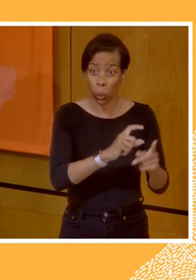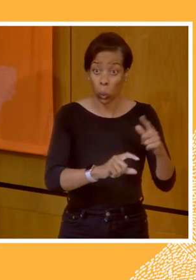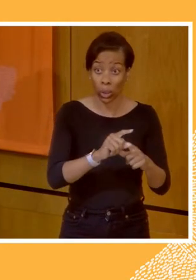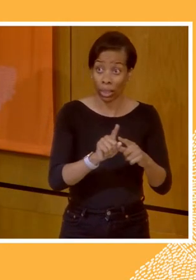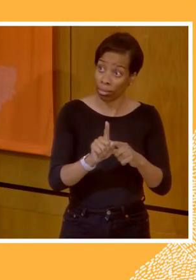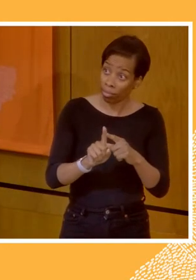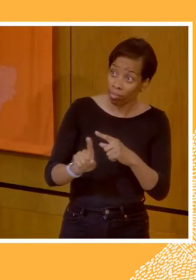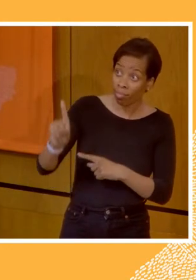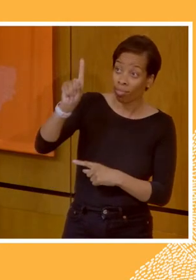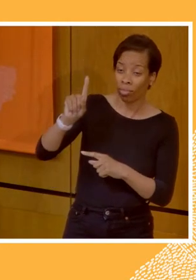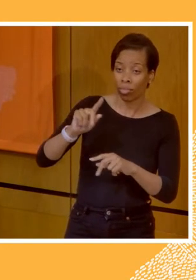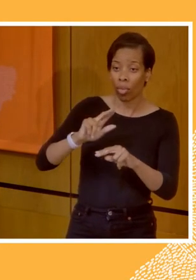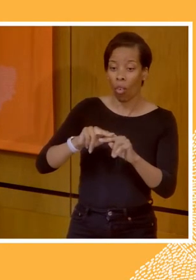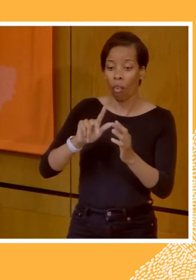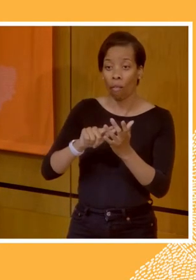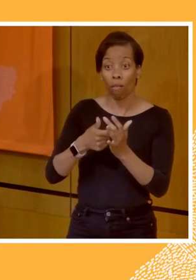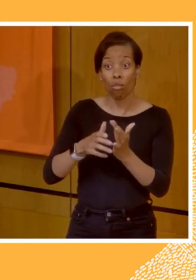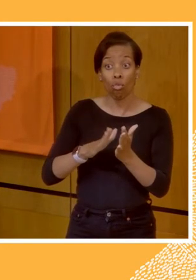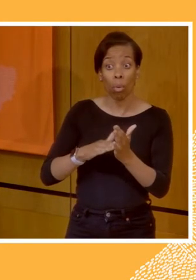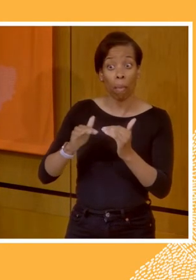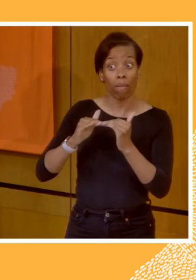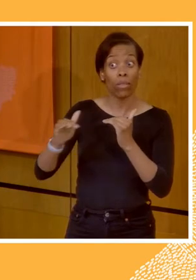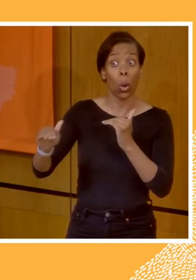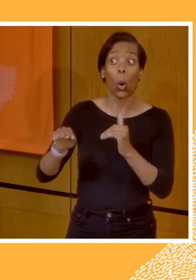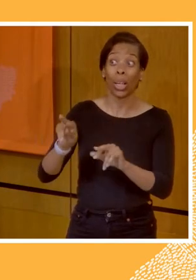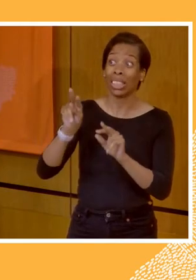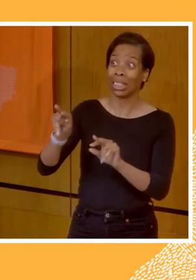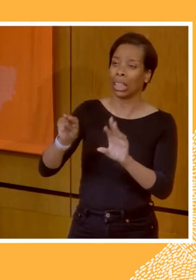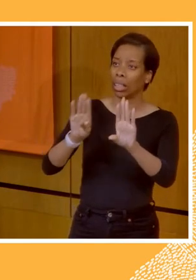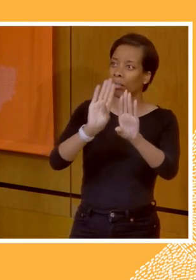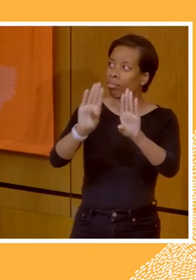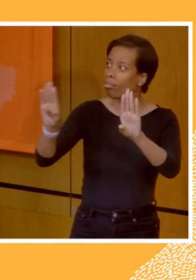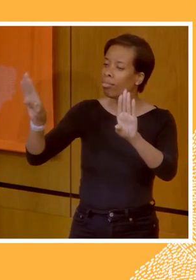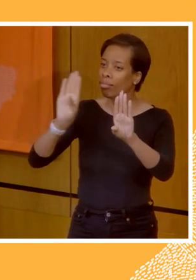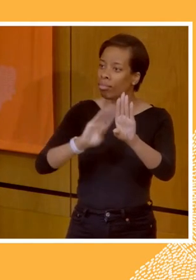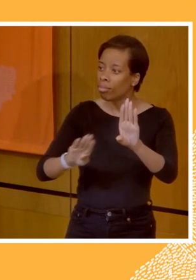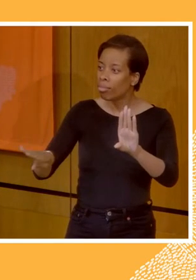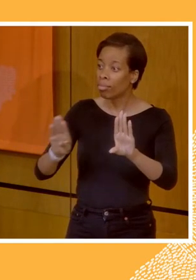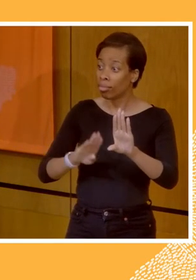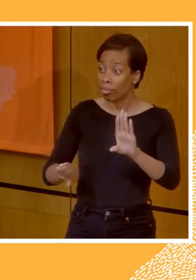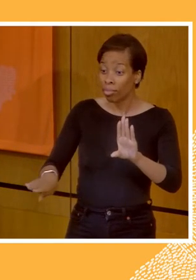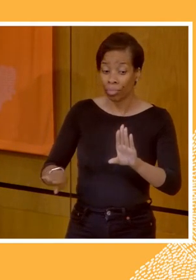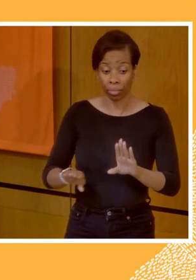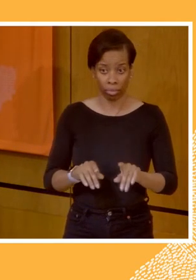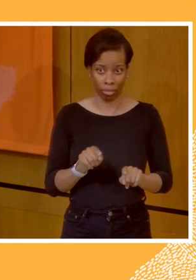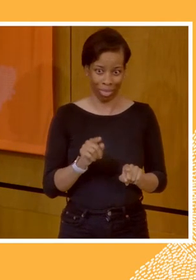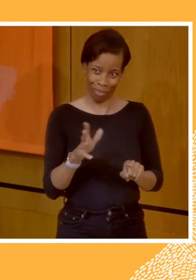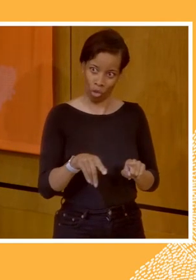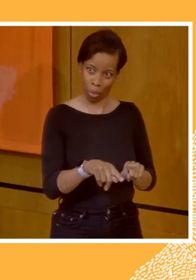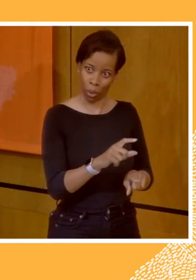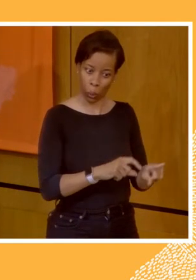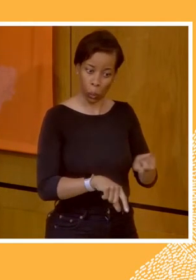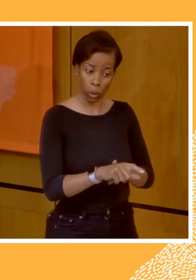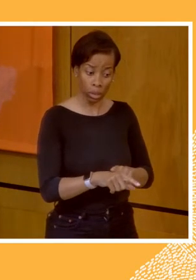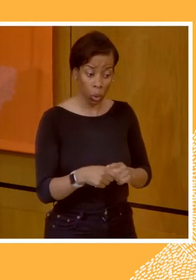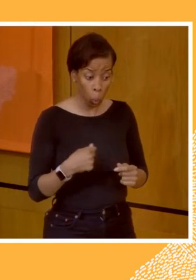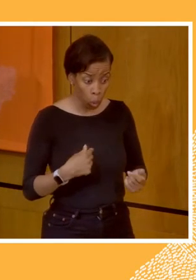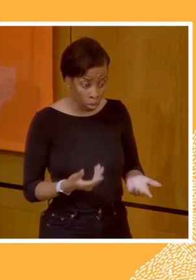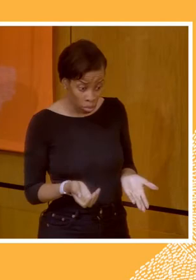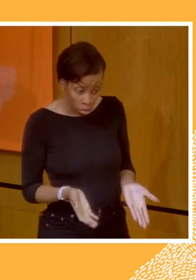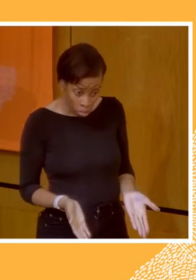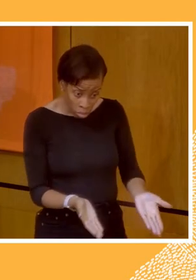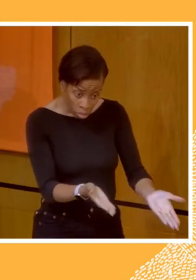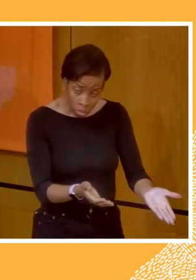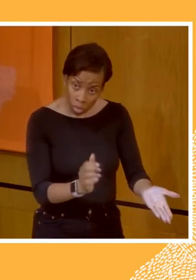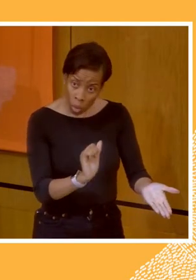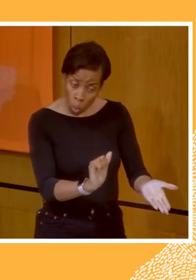and the forum. And it was just an open invitation asking them to tell us stories of their land, of their